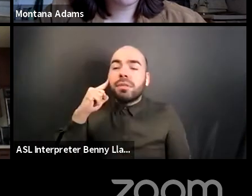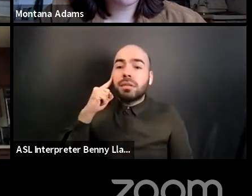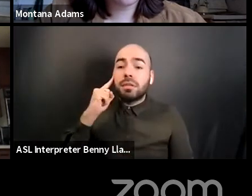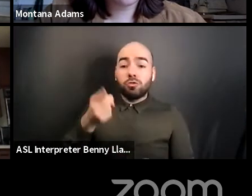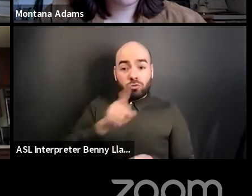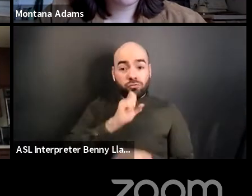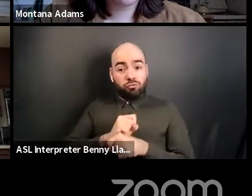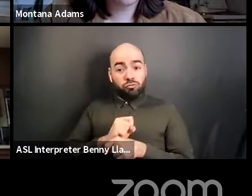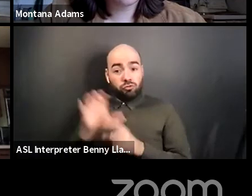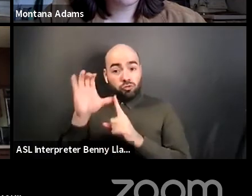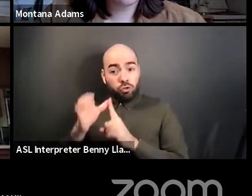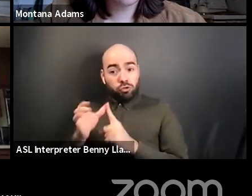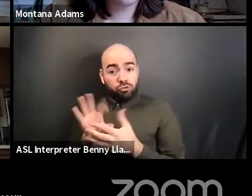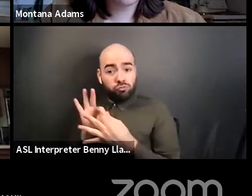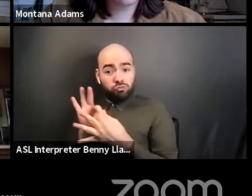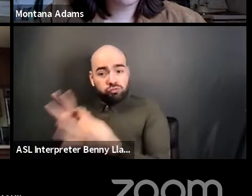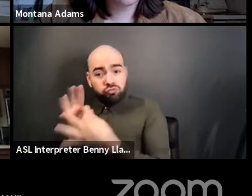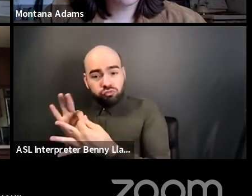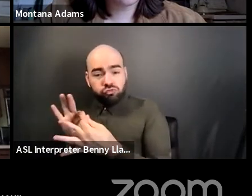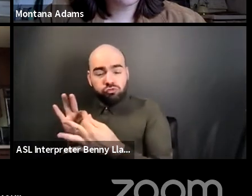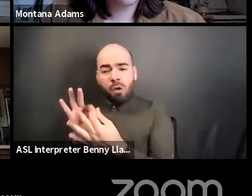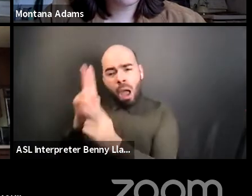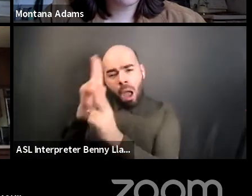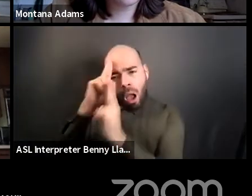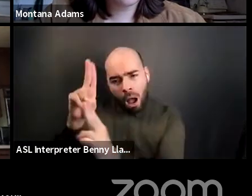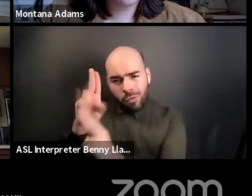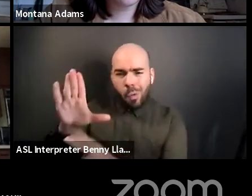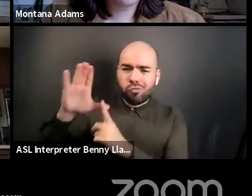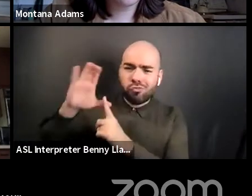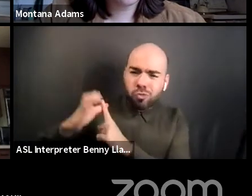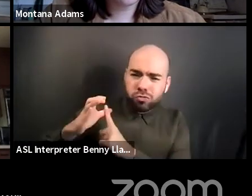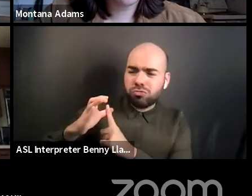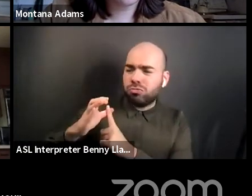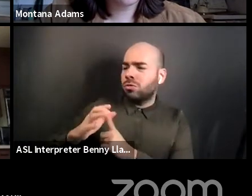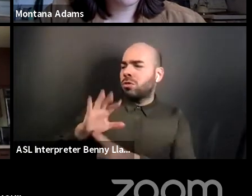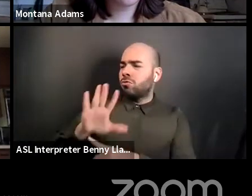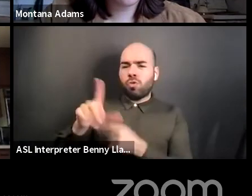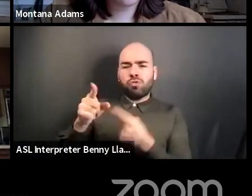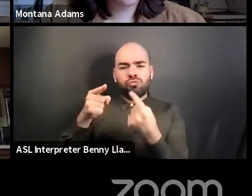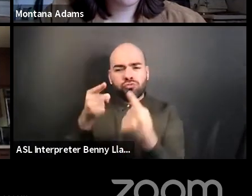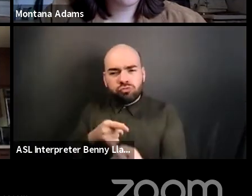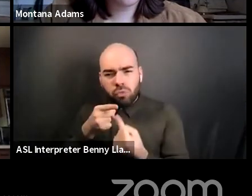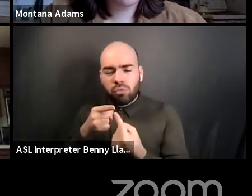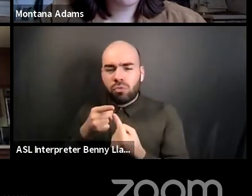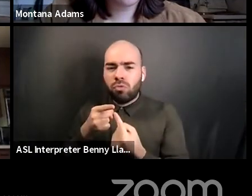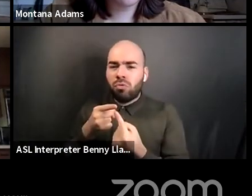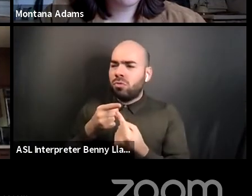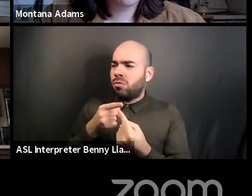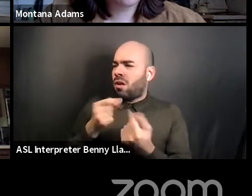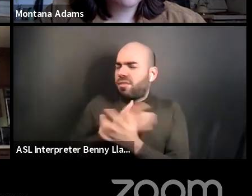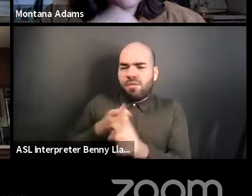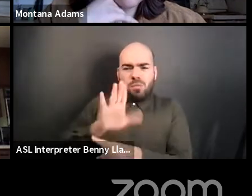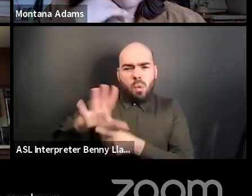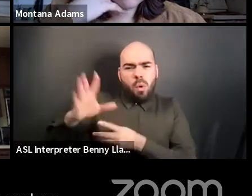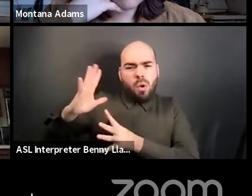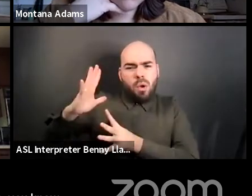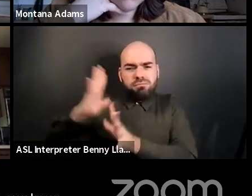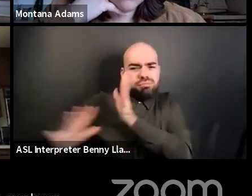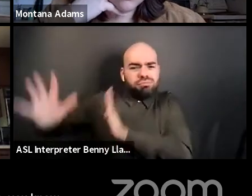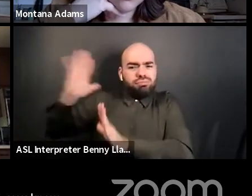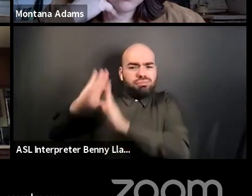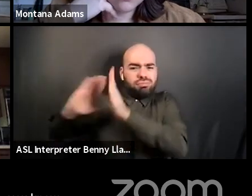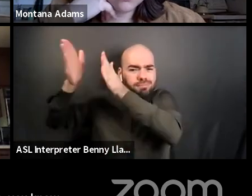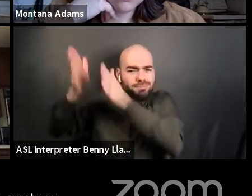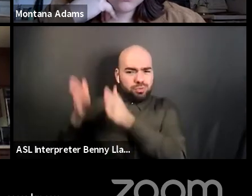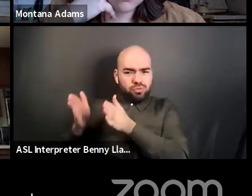your culture, if you honor your culture, if you honor your the struggle that your ancestors have gone through, you know,